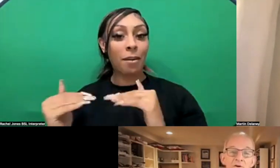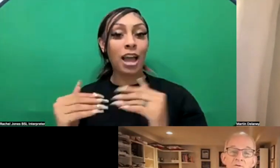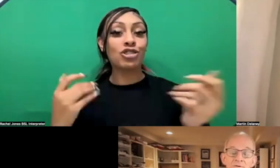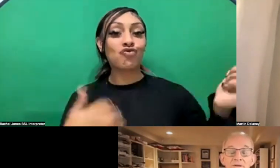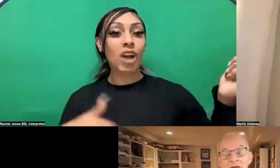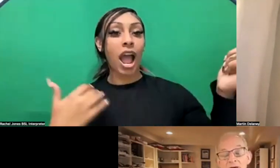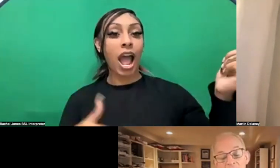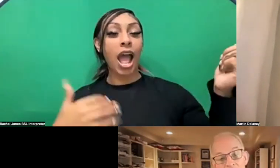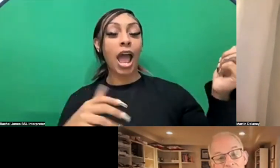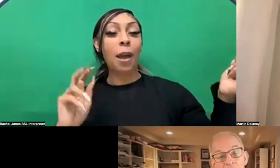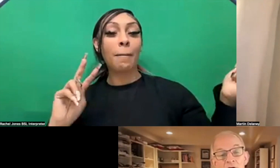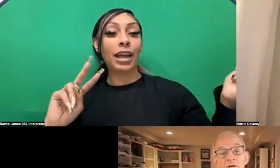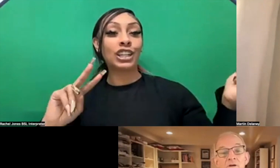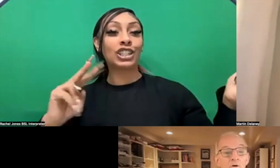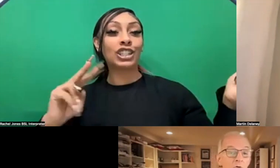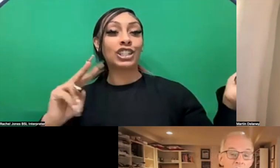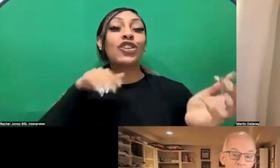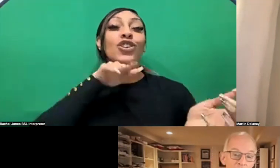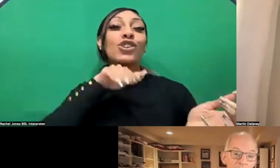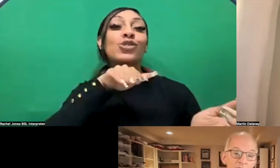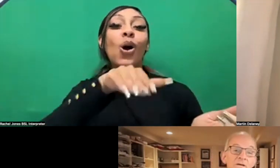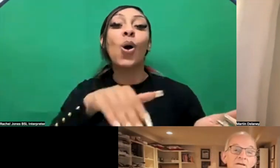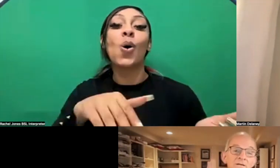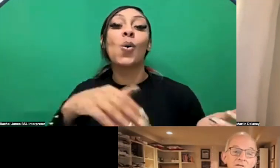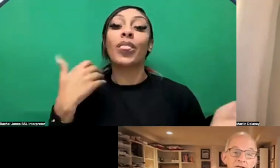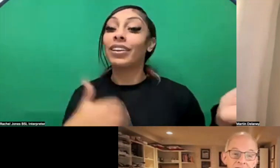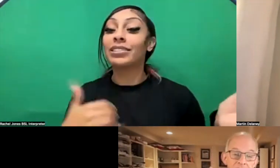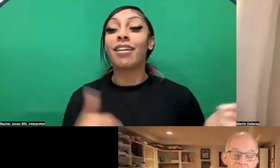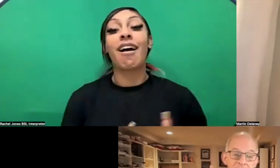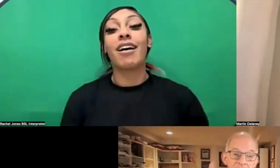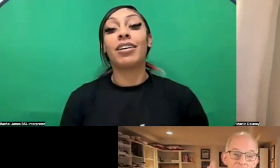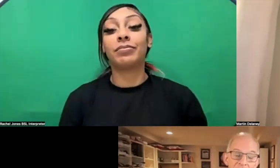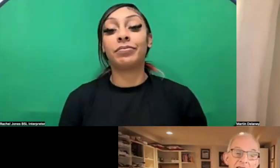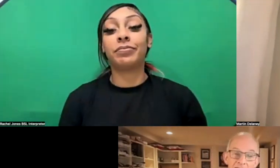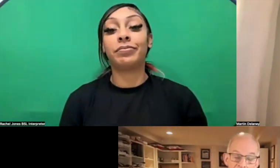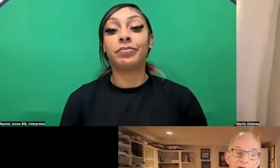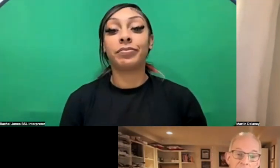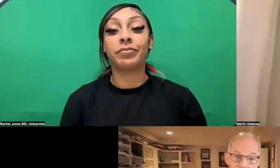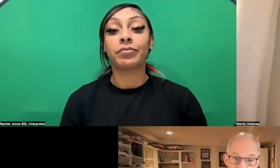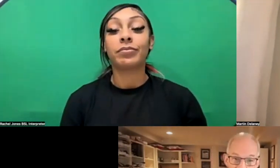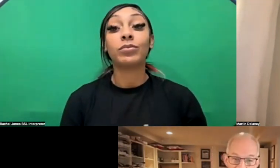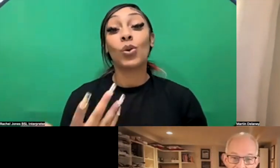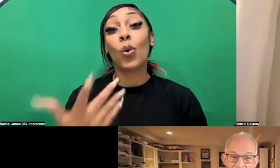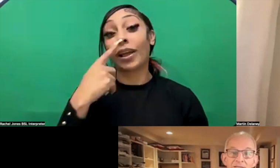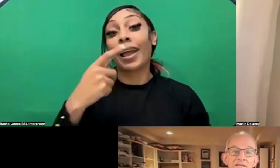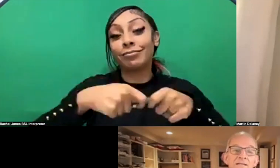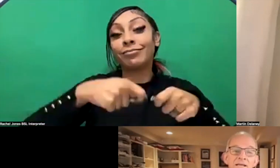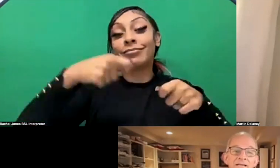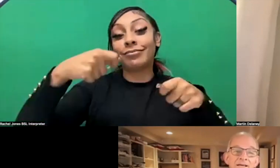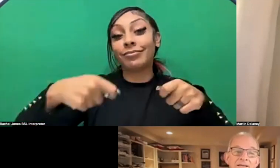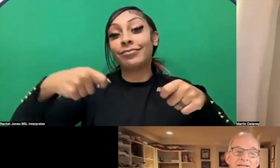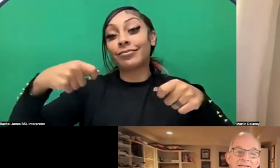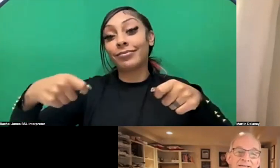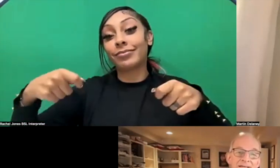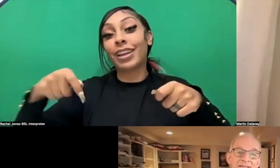the tone of your guitar, or it would do audio delay signal, dot, dot,